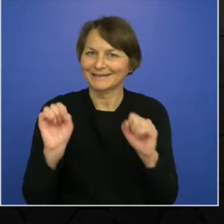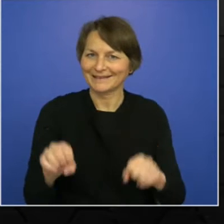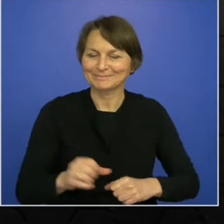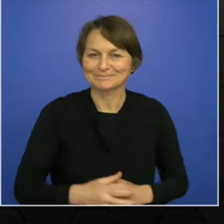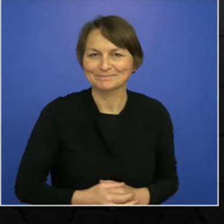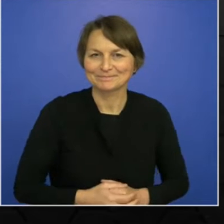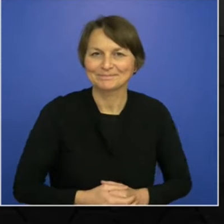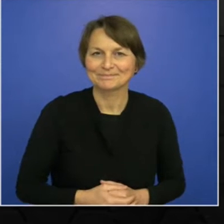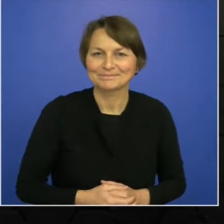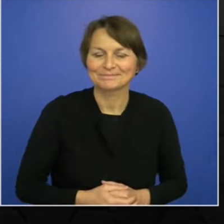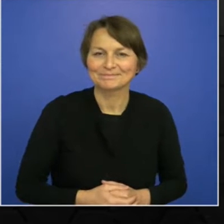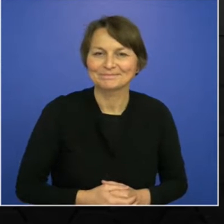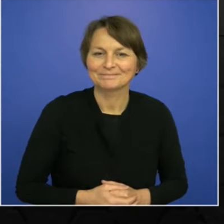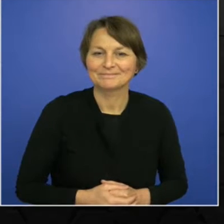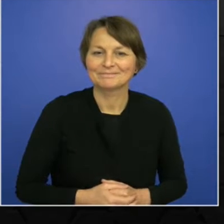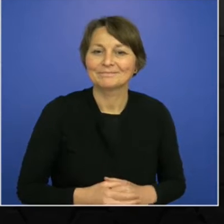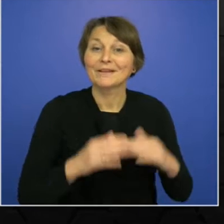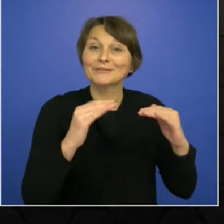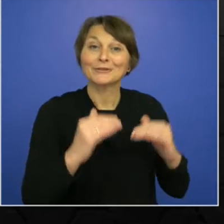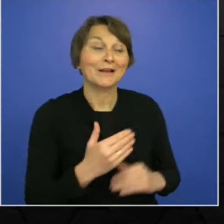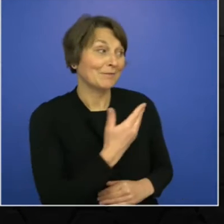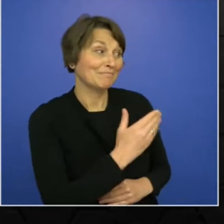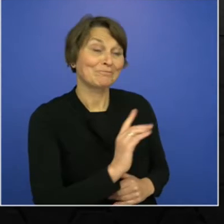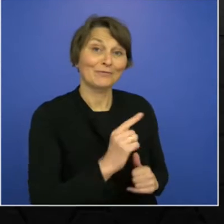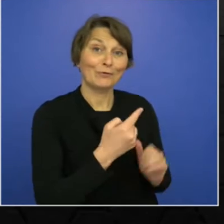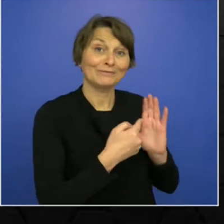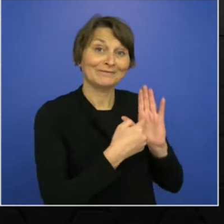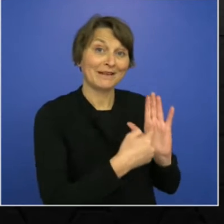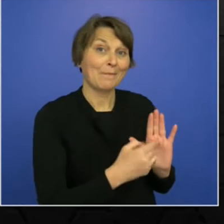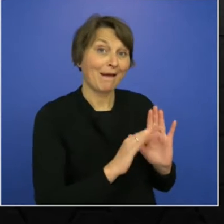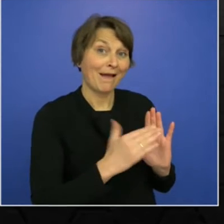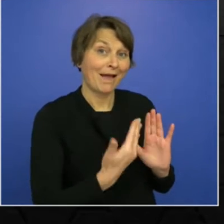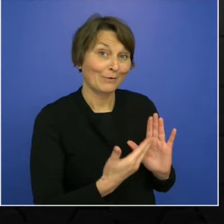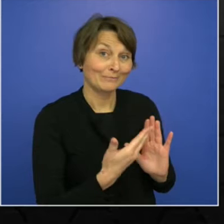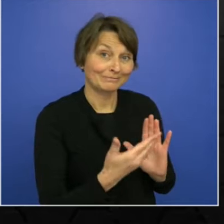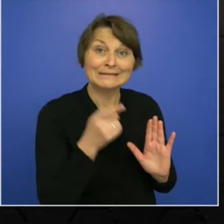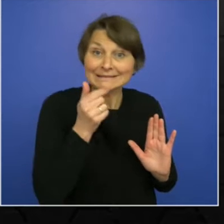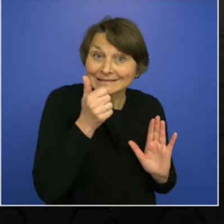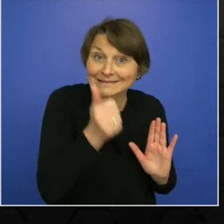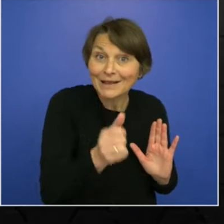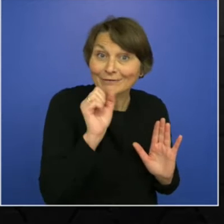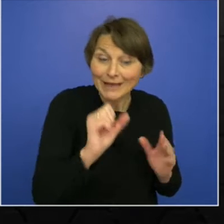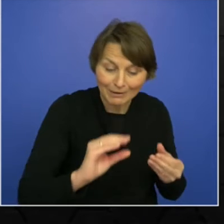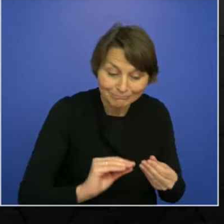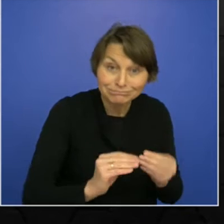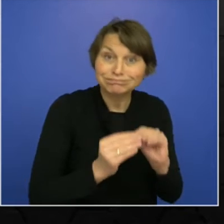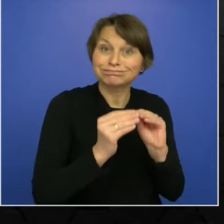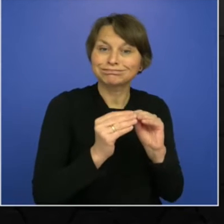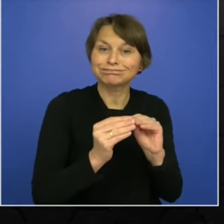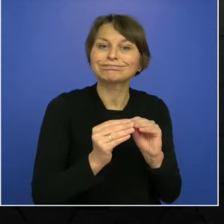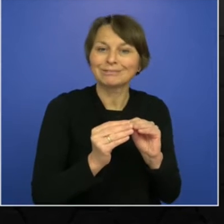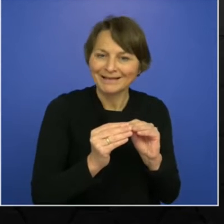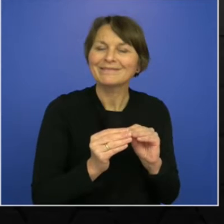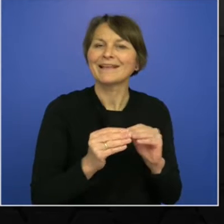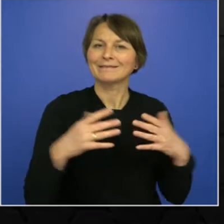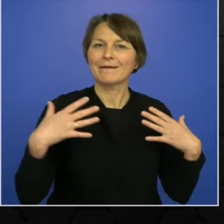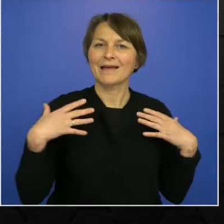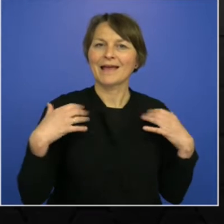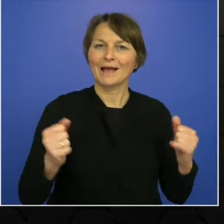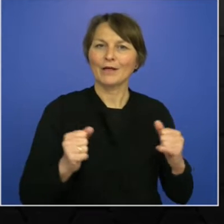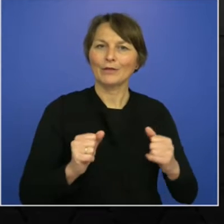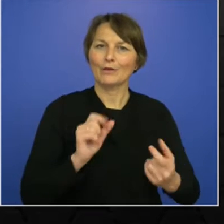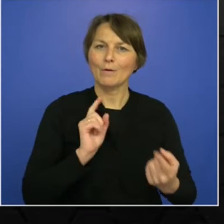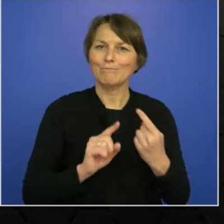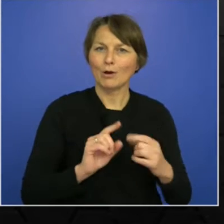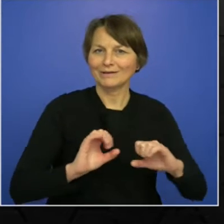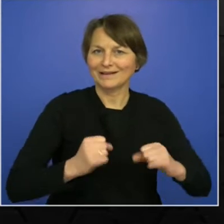to move into our first demo about how you can start creating your first HealthBot in the Azure portal. So let's go